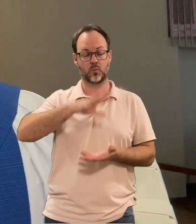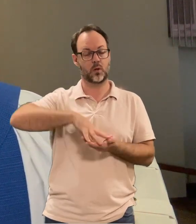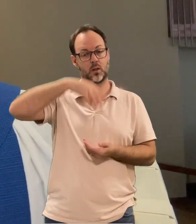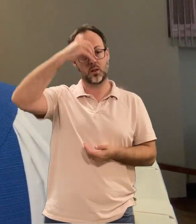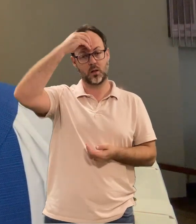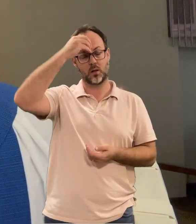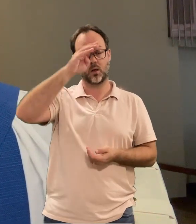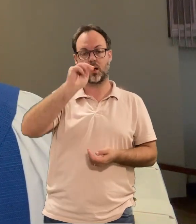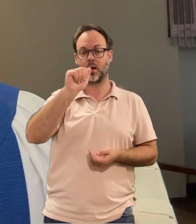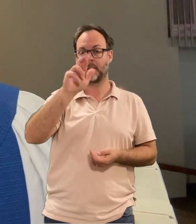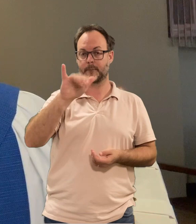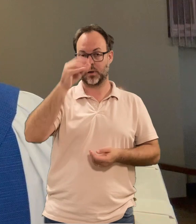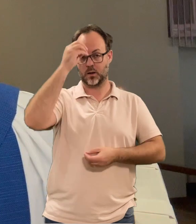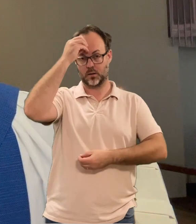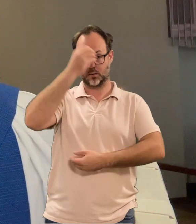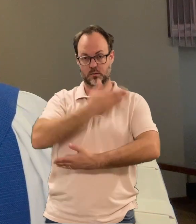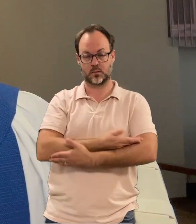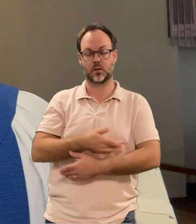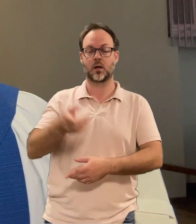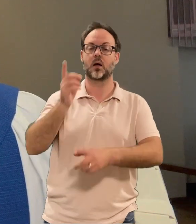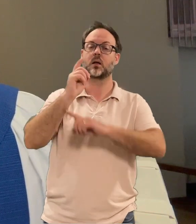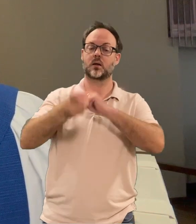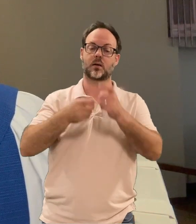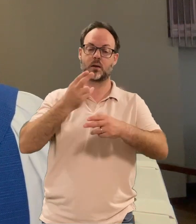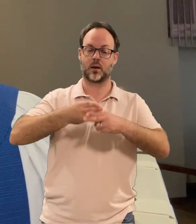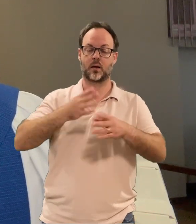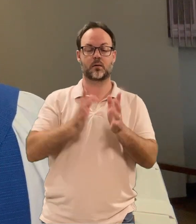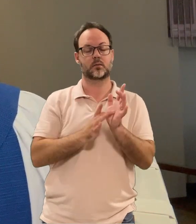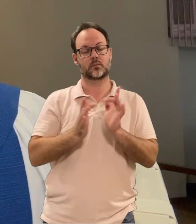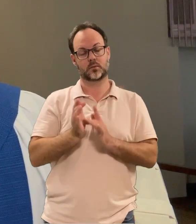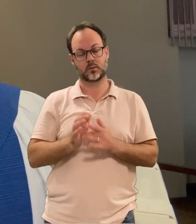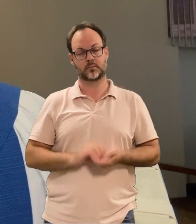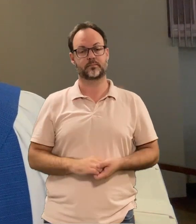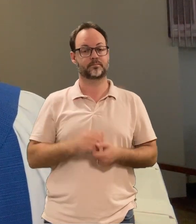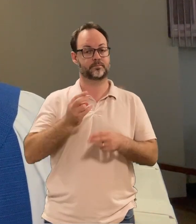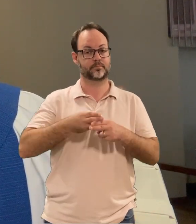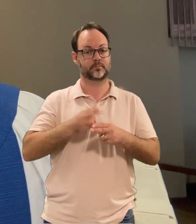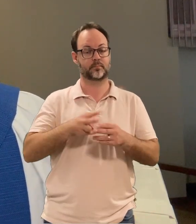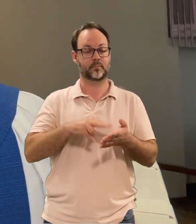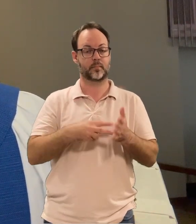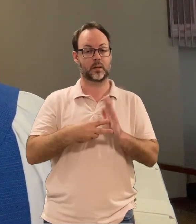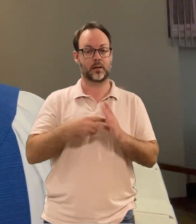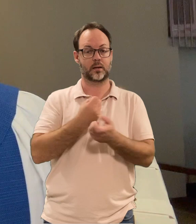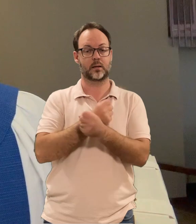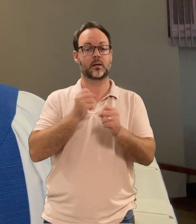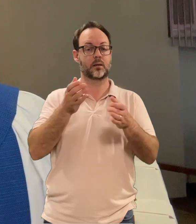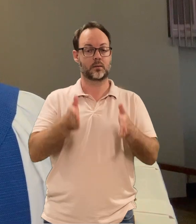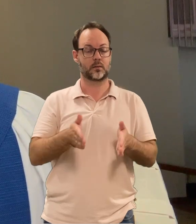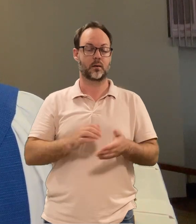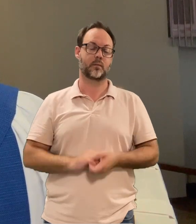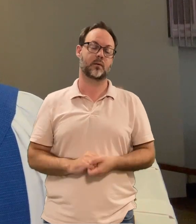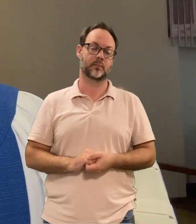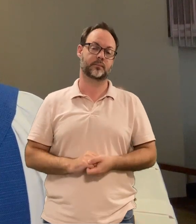In that Luke passage, we also learn that Mary's son is given the name Jesus. That's a name